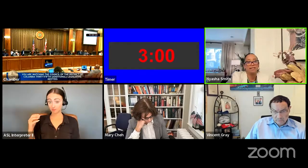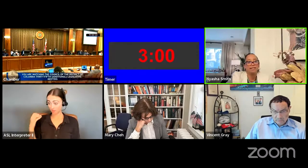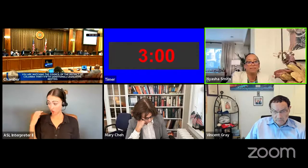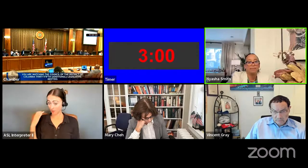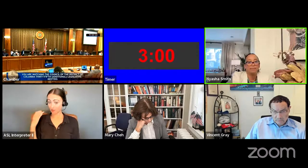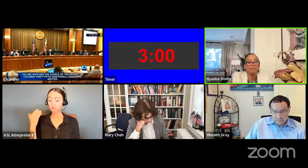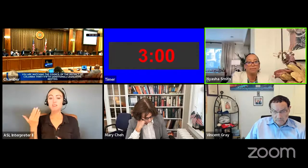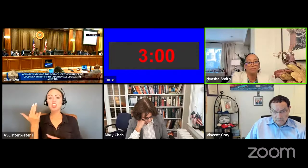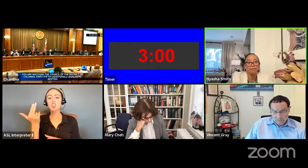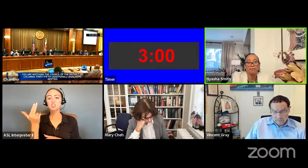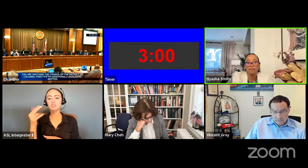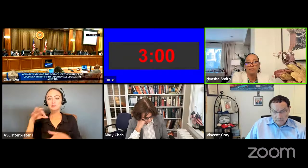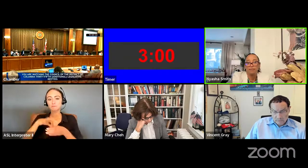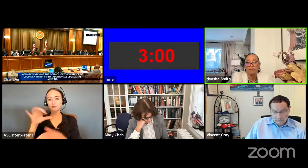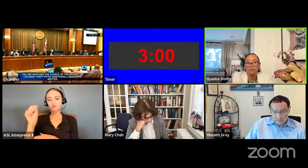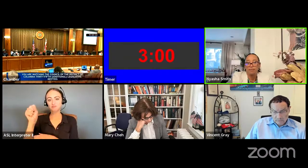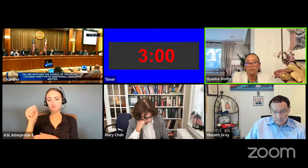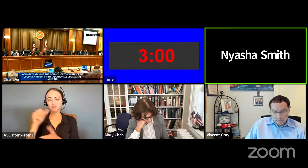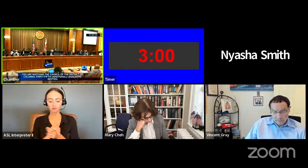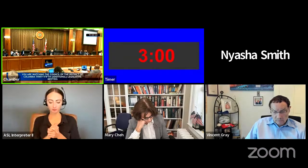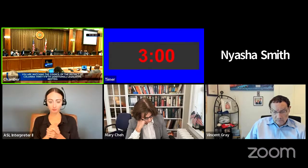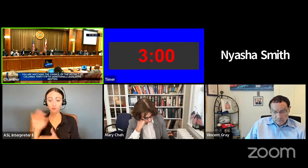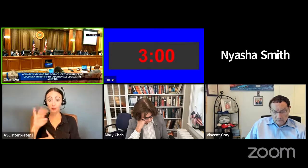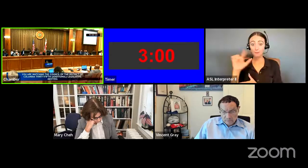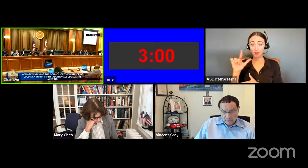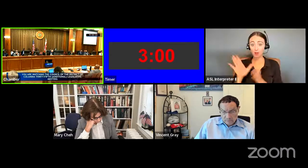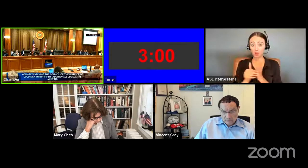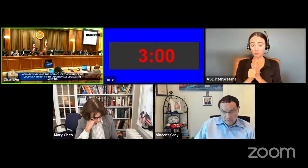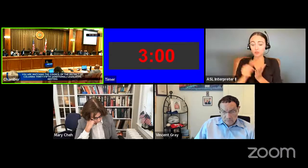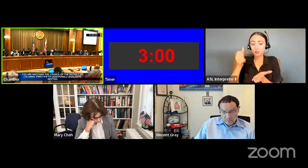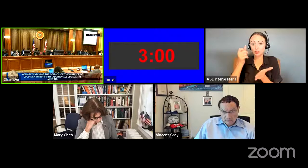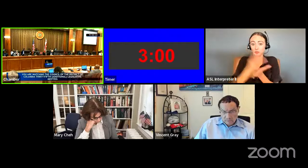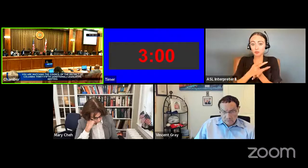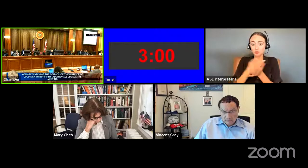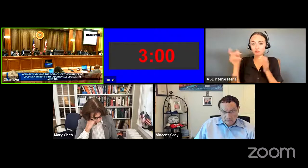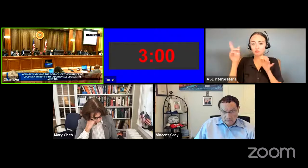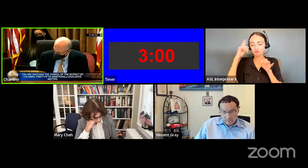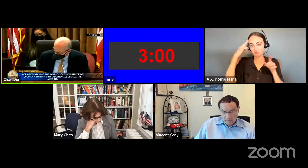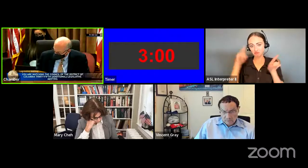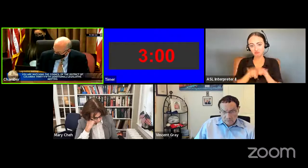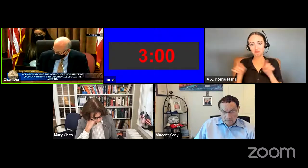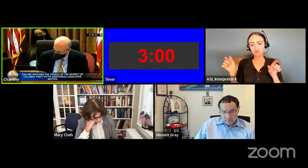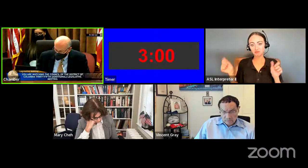13 yeses. The bill as amended is approved unanimously.